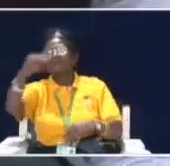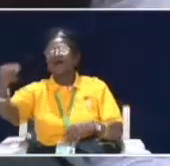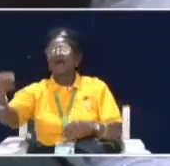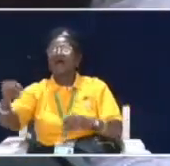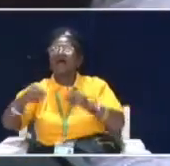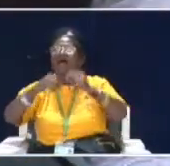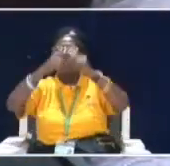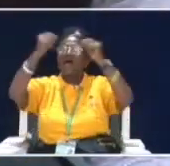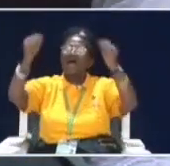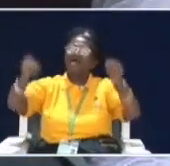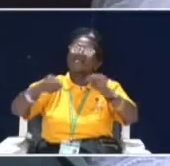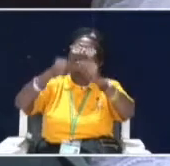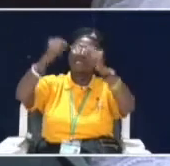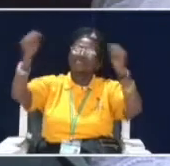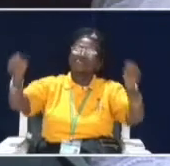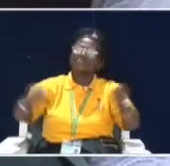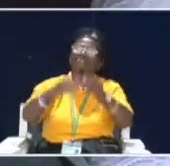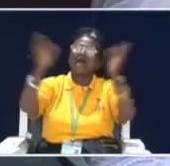Jehovah,